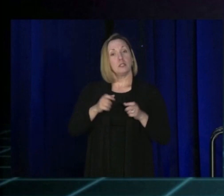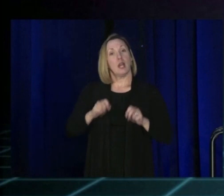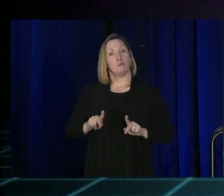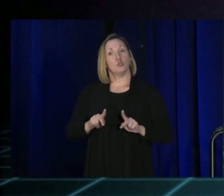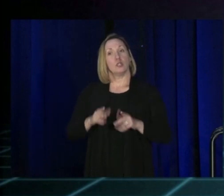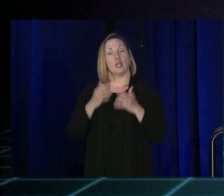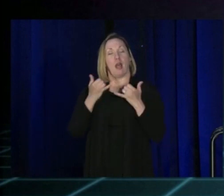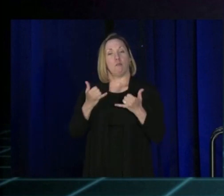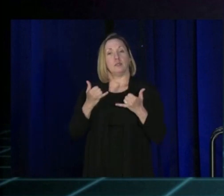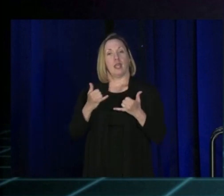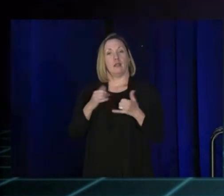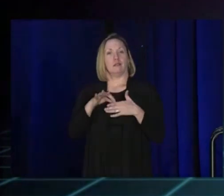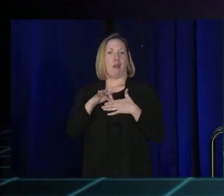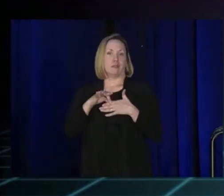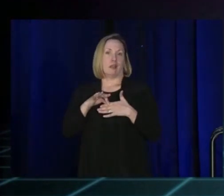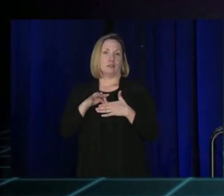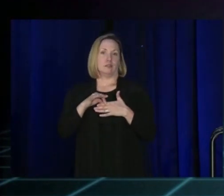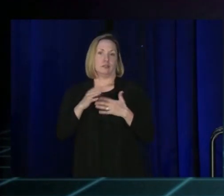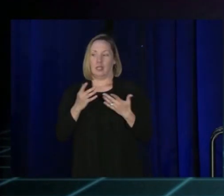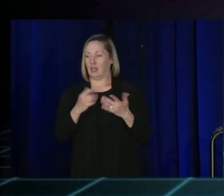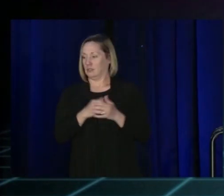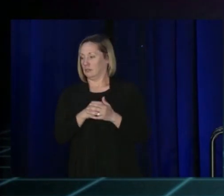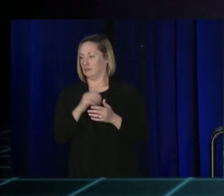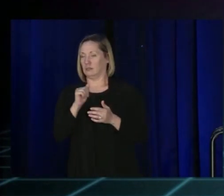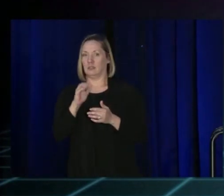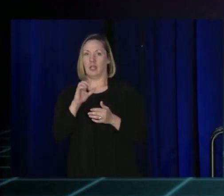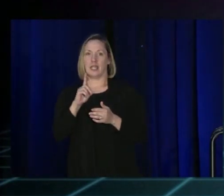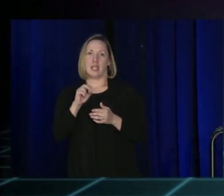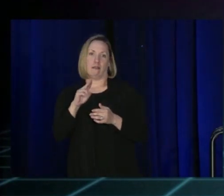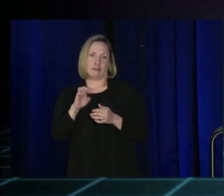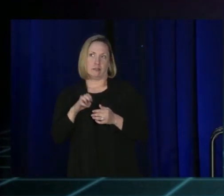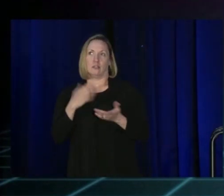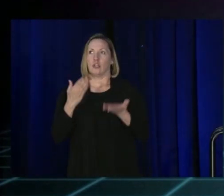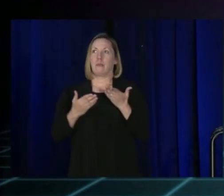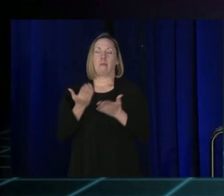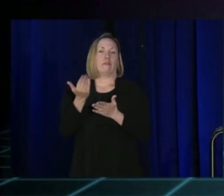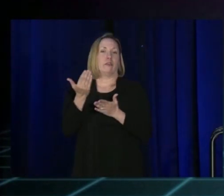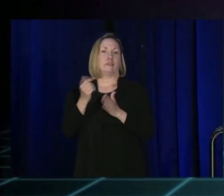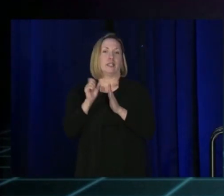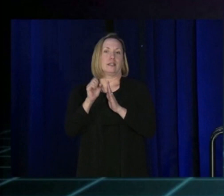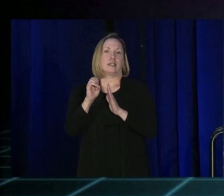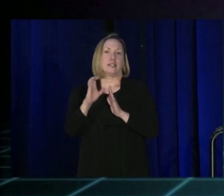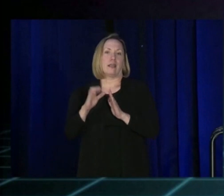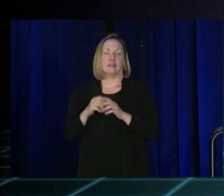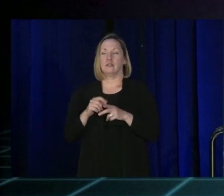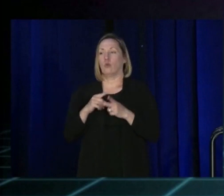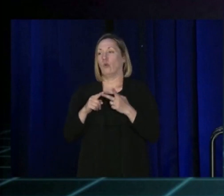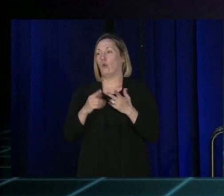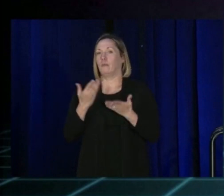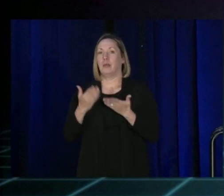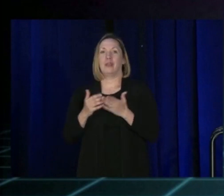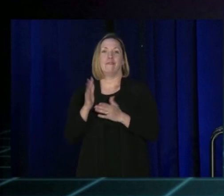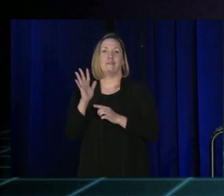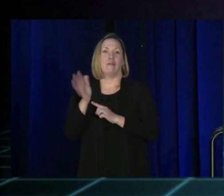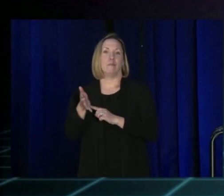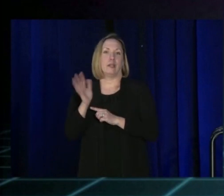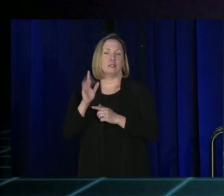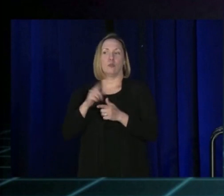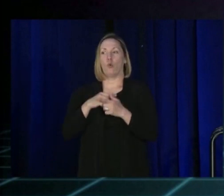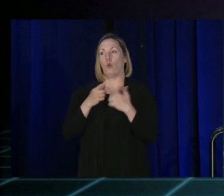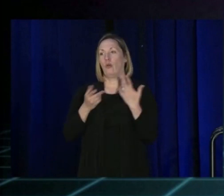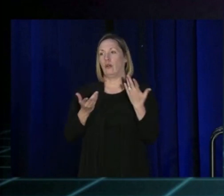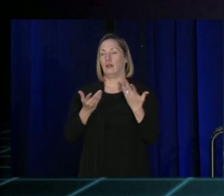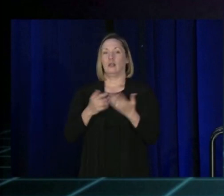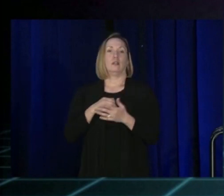content on a cadence. So maybe it's 15 seconds like it's here, or maybe it's 5 minutes or